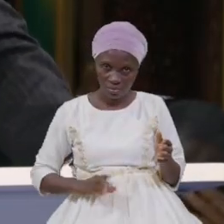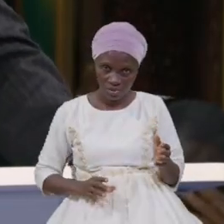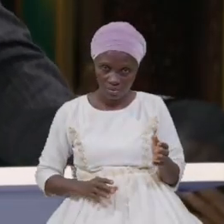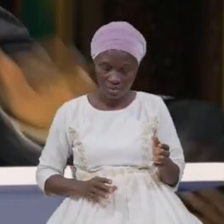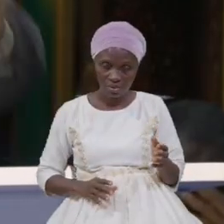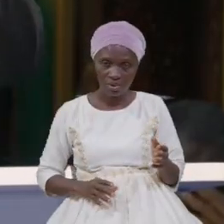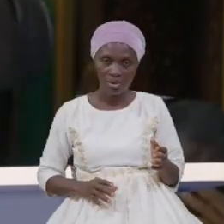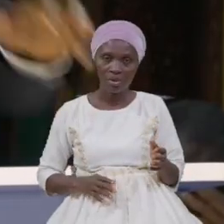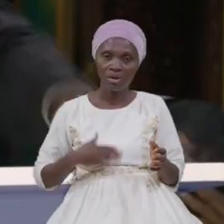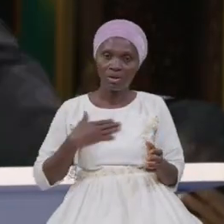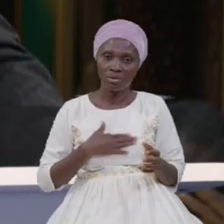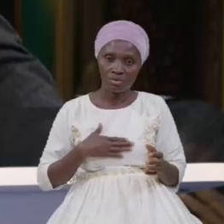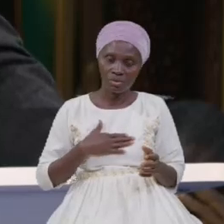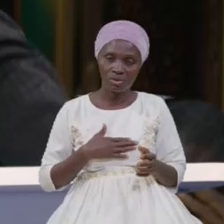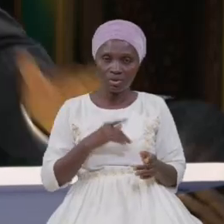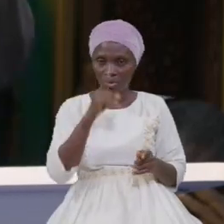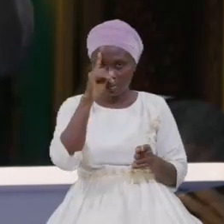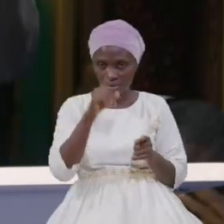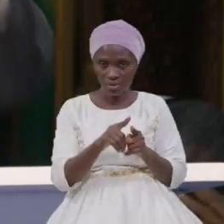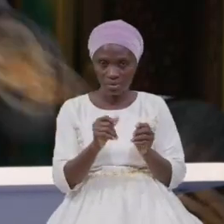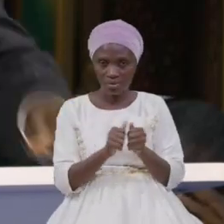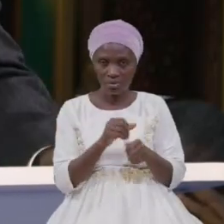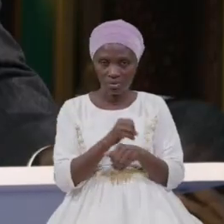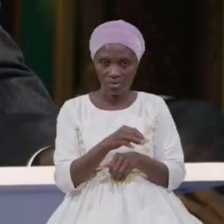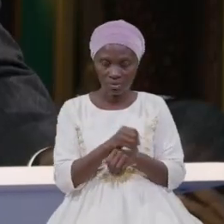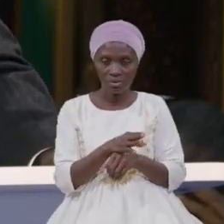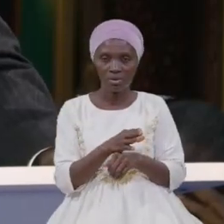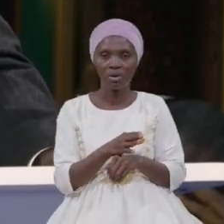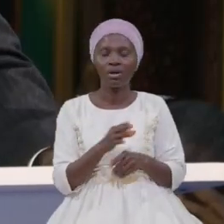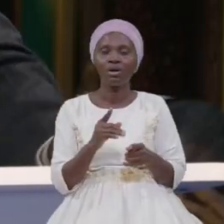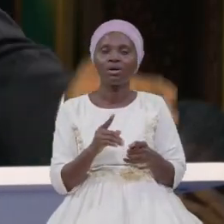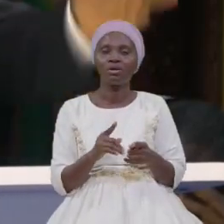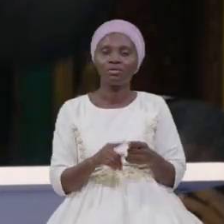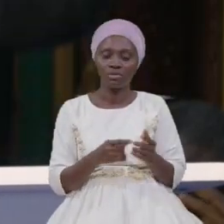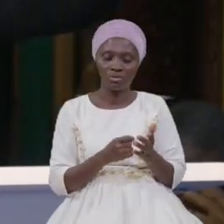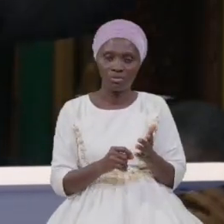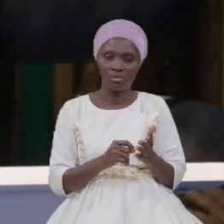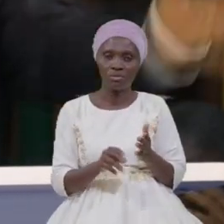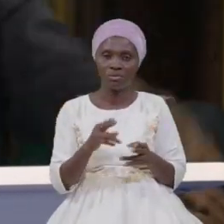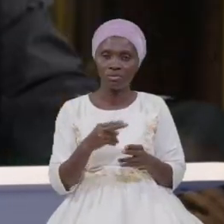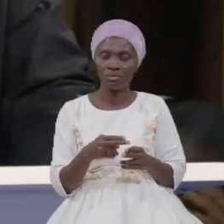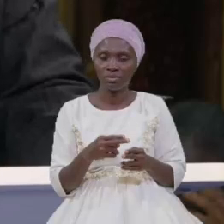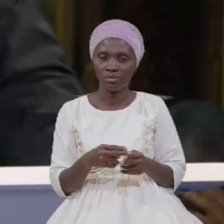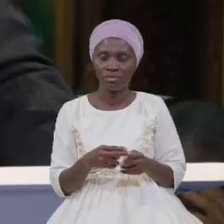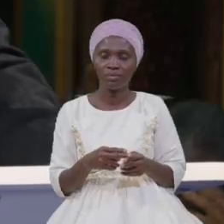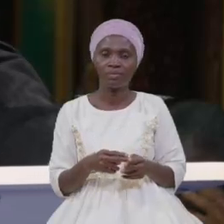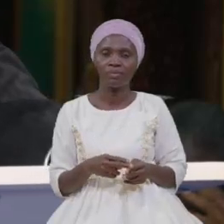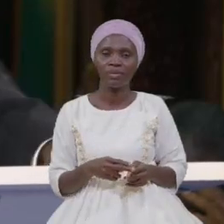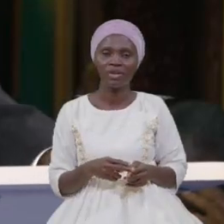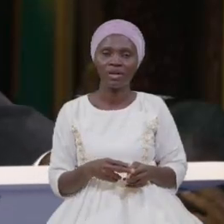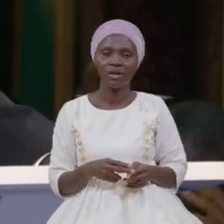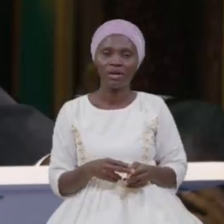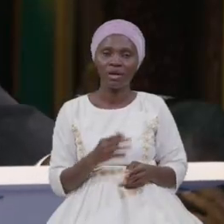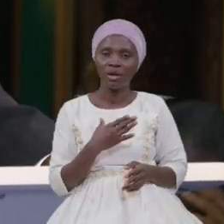If you are the far back, maybe you can move closer. And for those of you who are on the